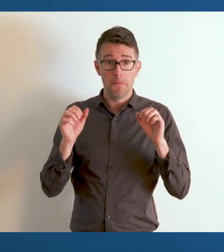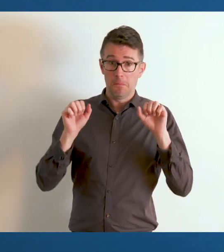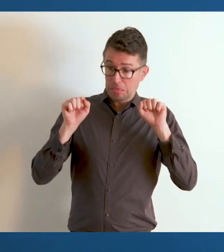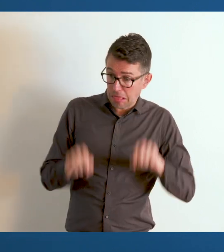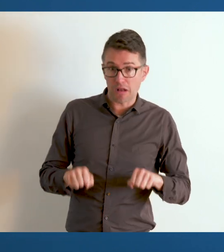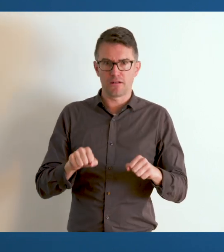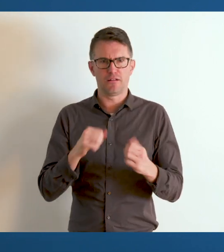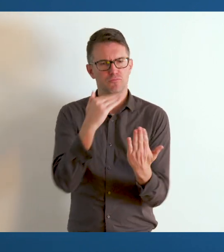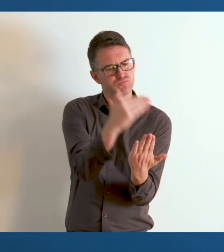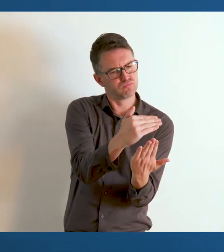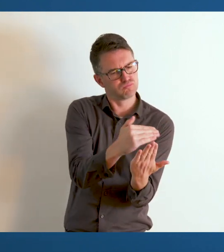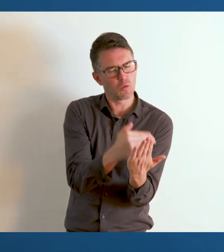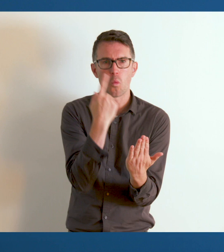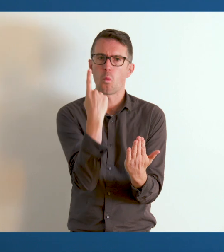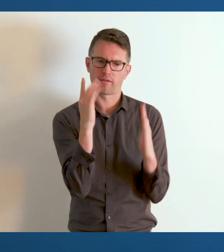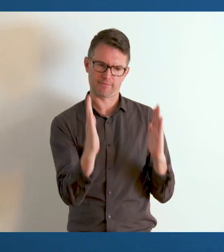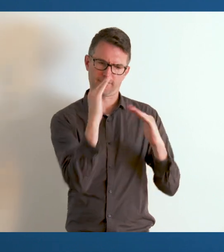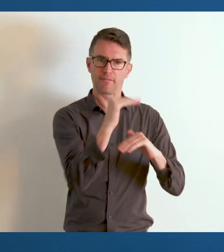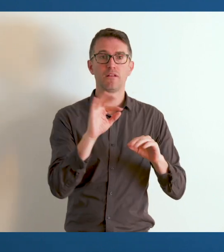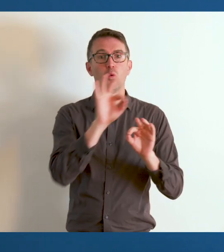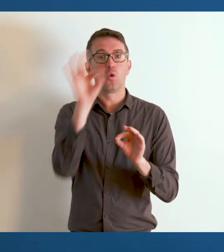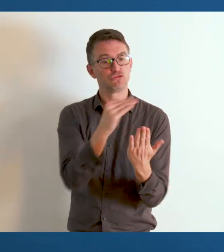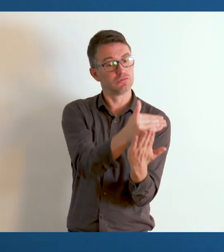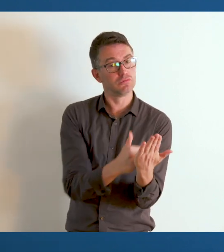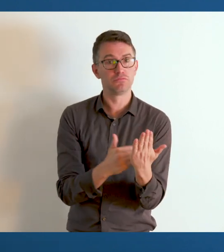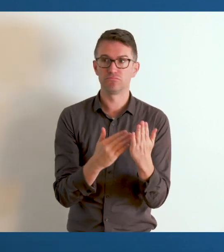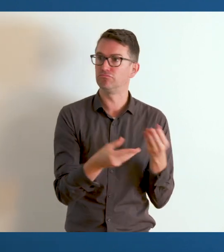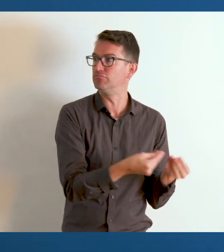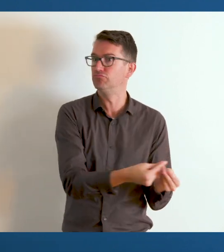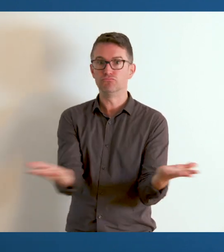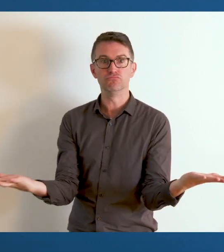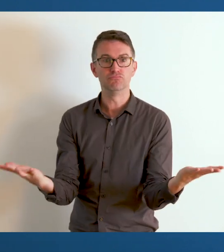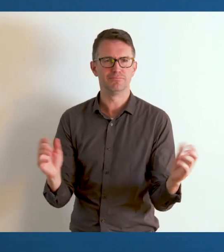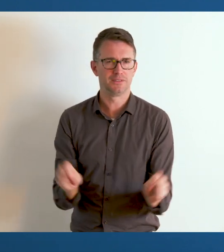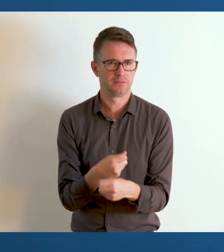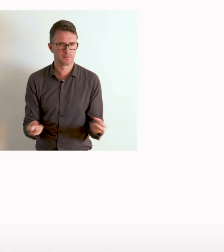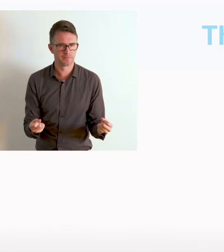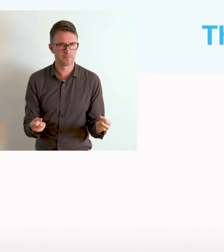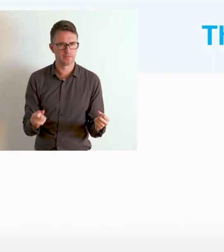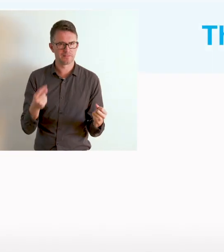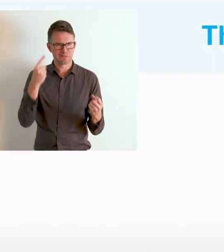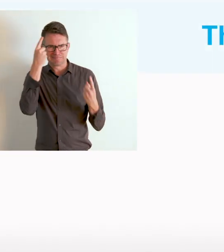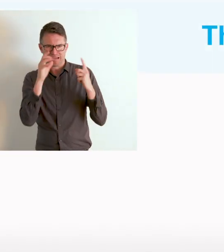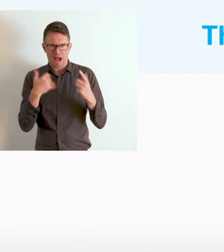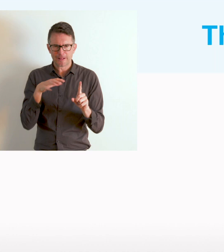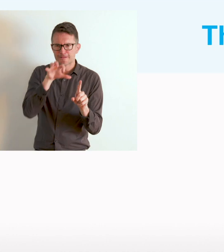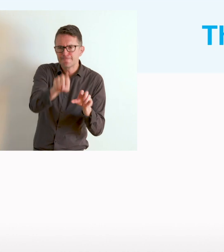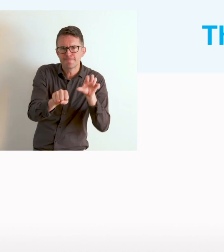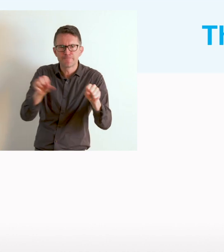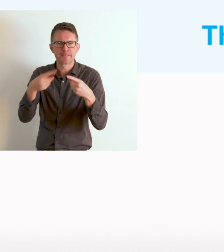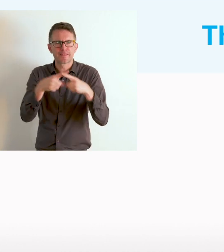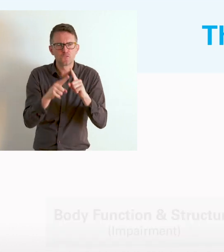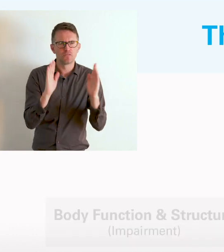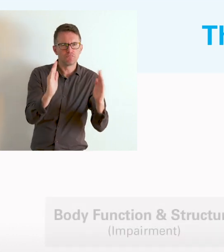a short set of survey questions that can adequately and accurately capture all the